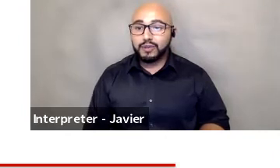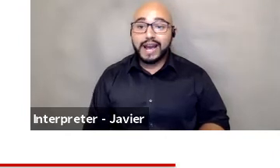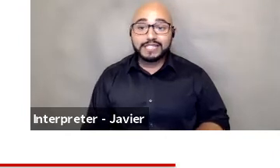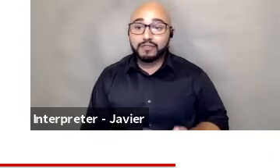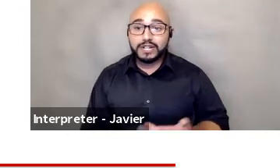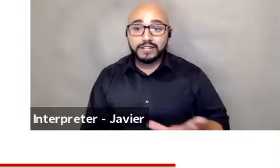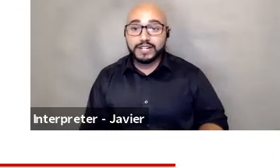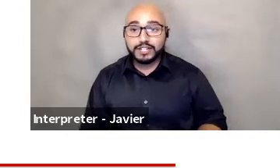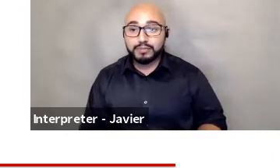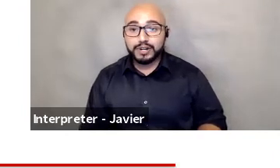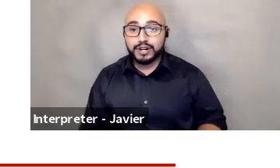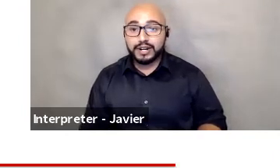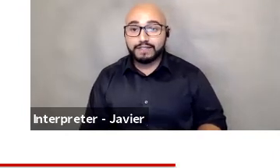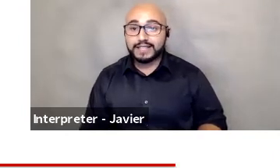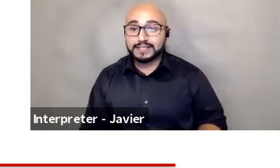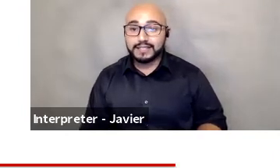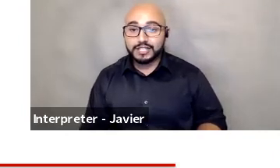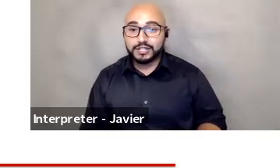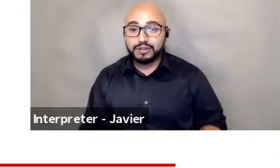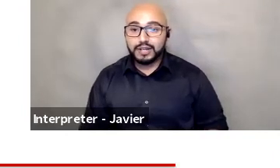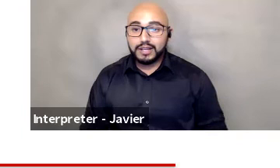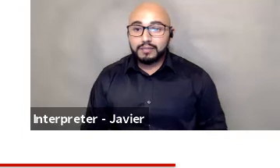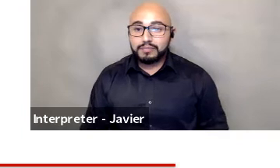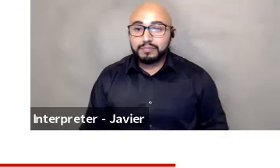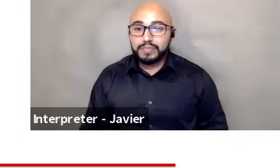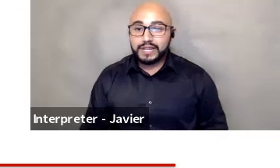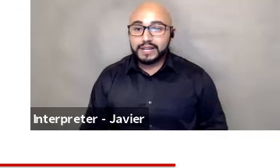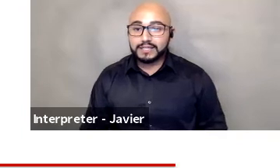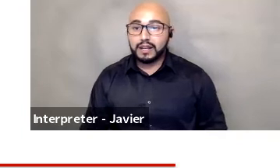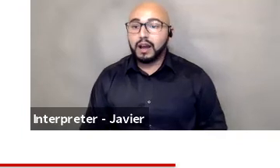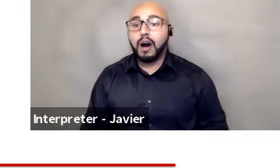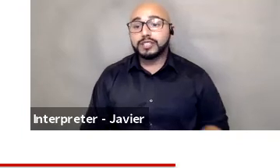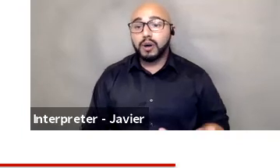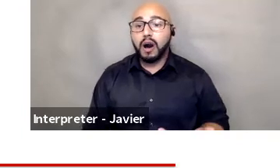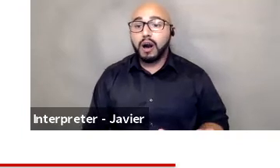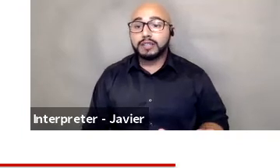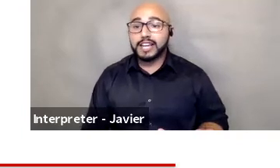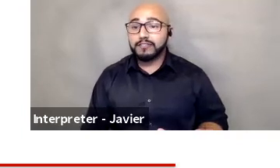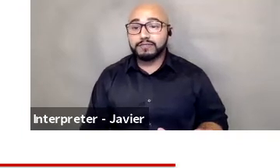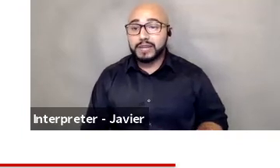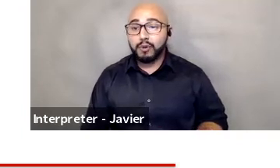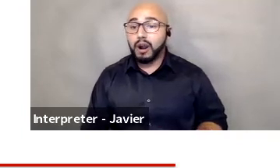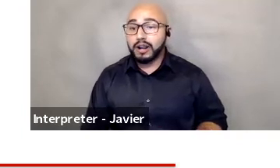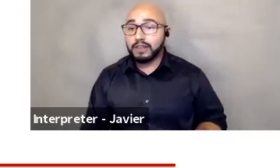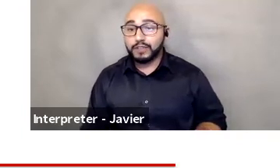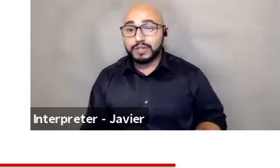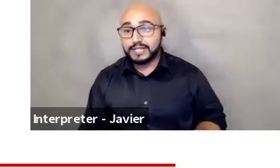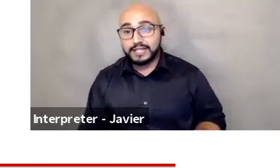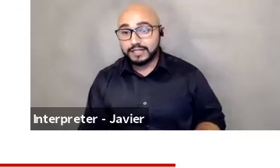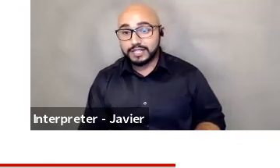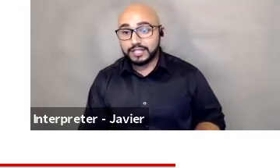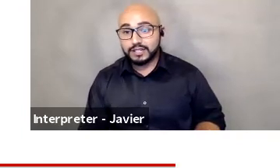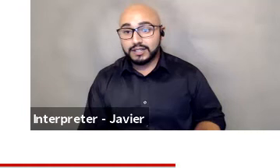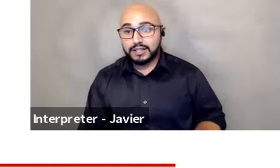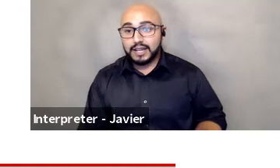that you ask for a different interpreter if that's the issue. Because Also, all deaf people are not fluent